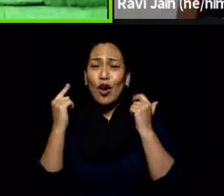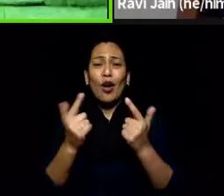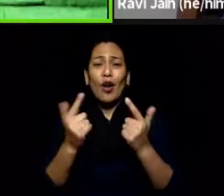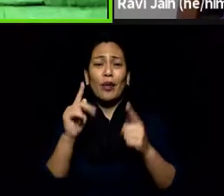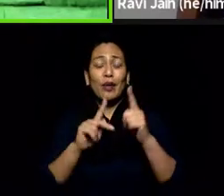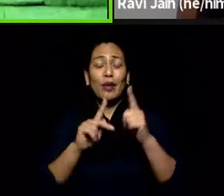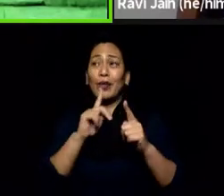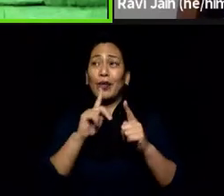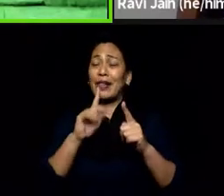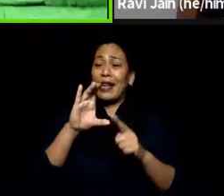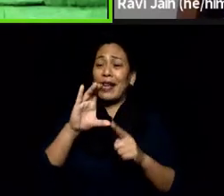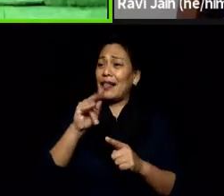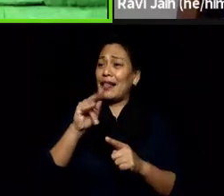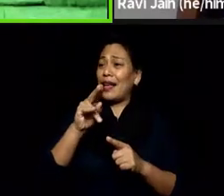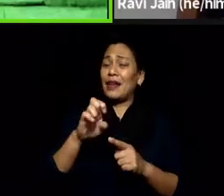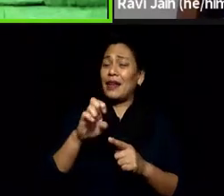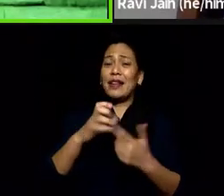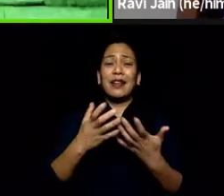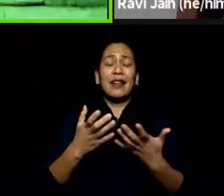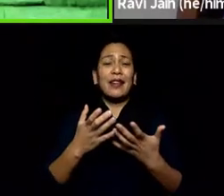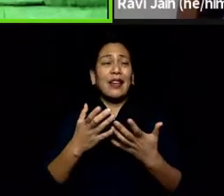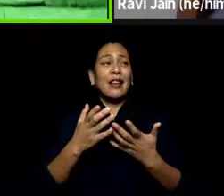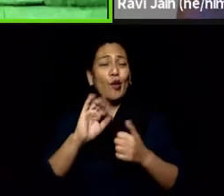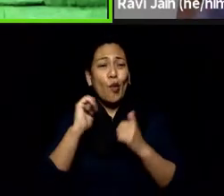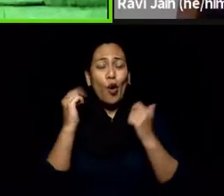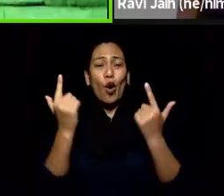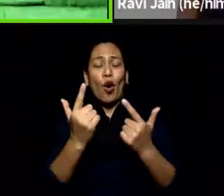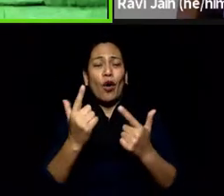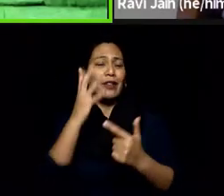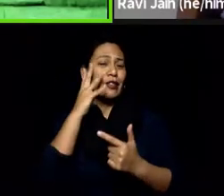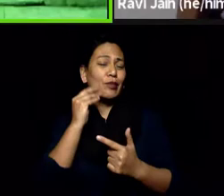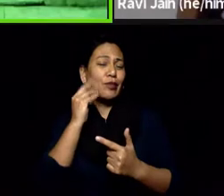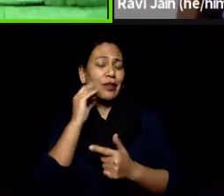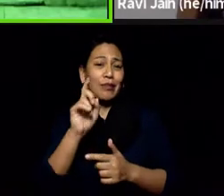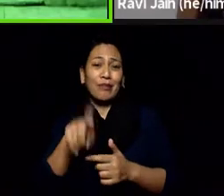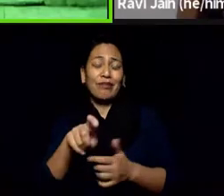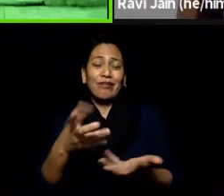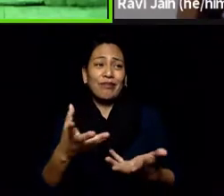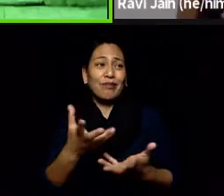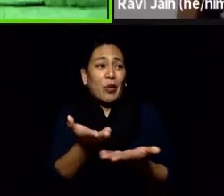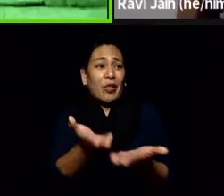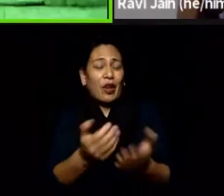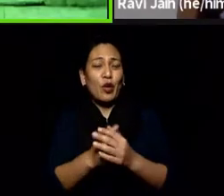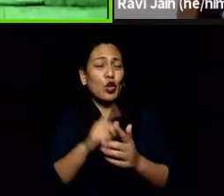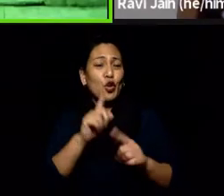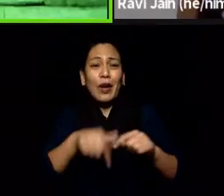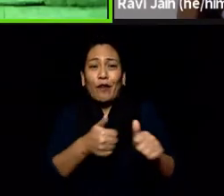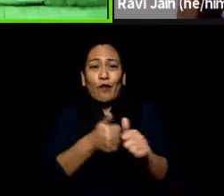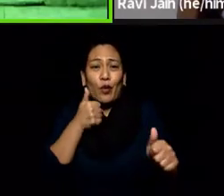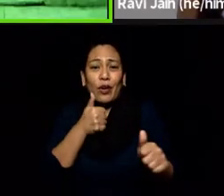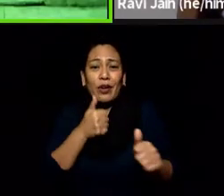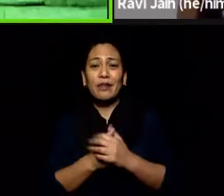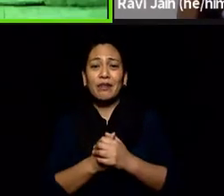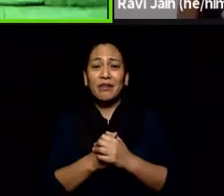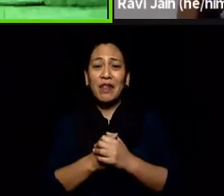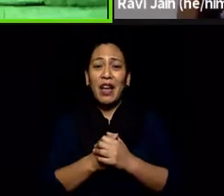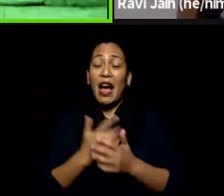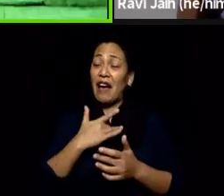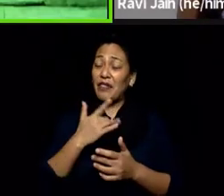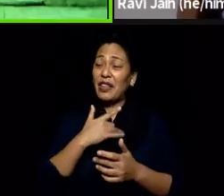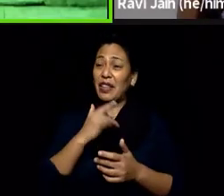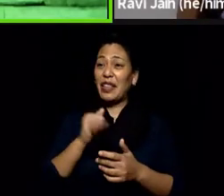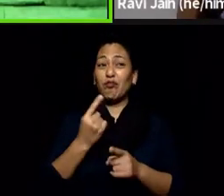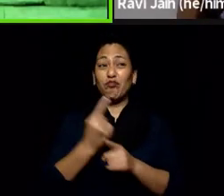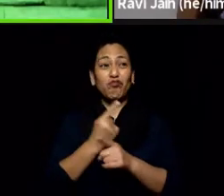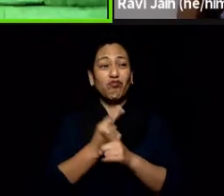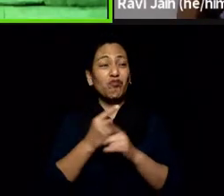of climate is something that no one is free from. And I really feel that that in one way factually is true, but